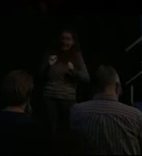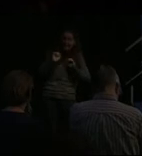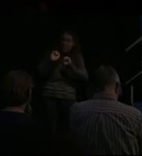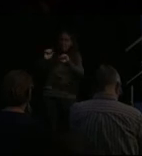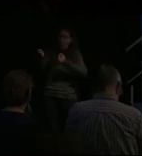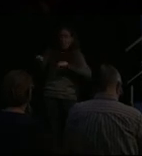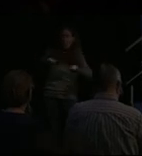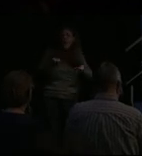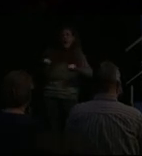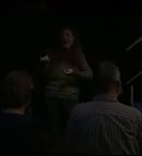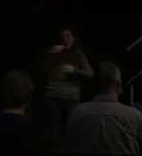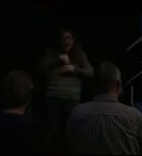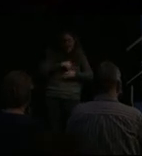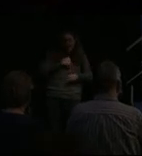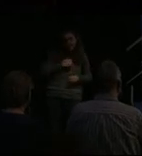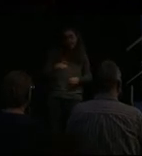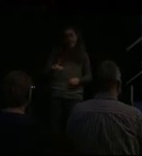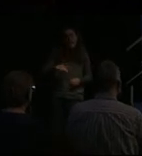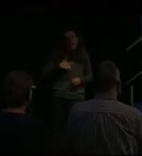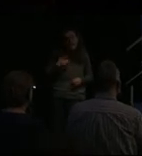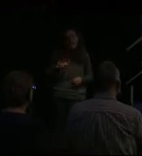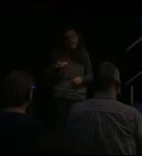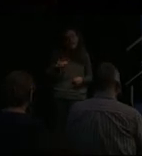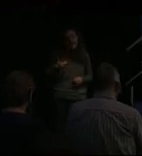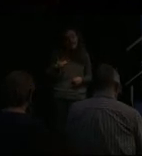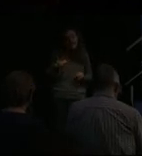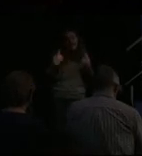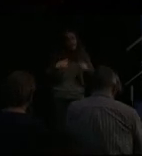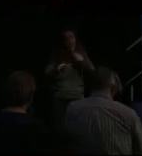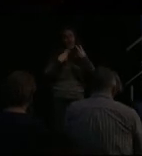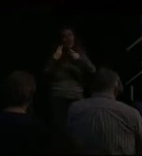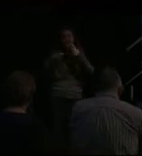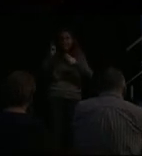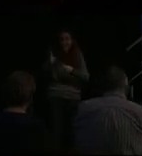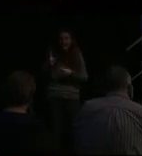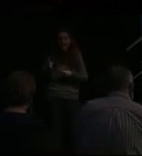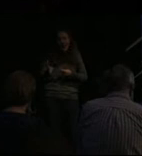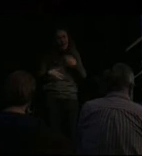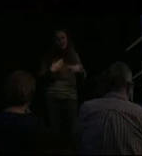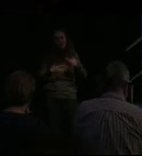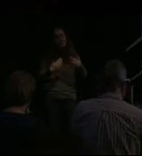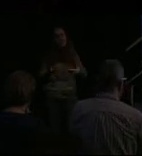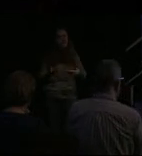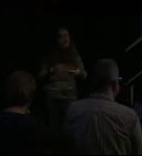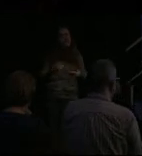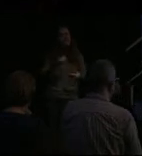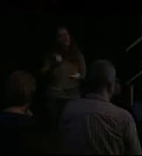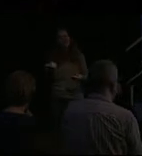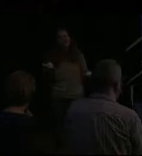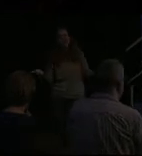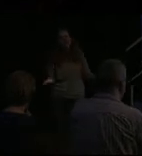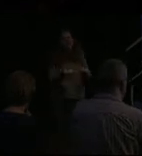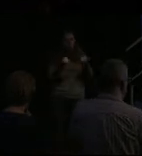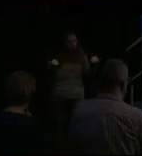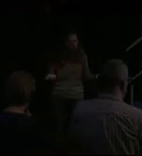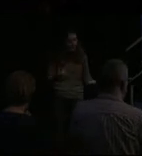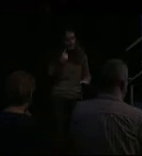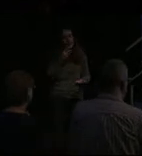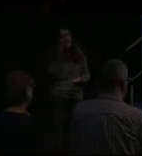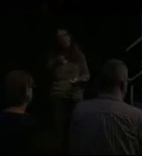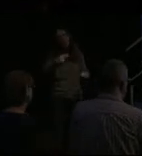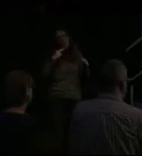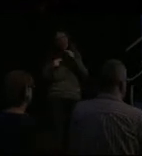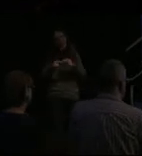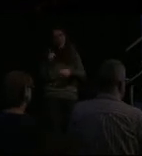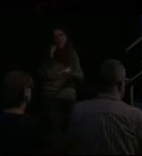way in my life. Let's just sing that through again, church, and then we'll close and we can go for our dinner. But let's